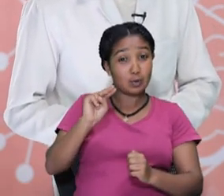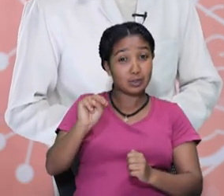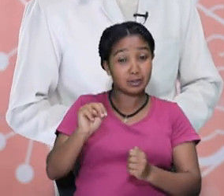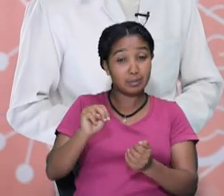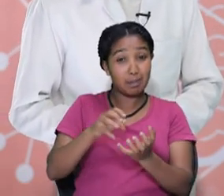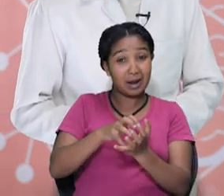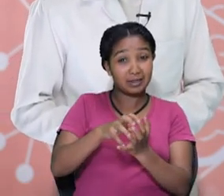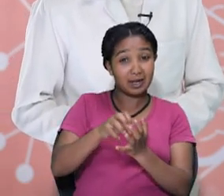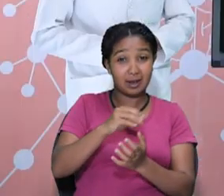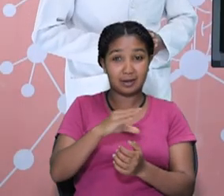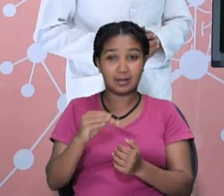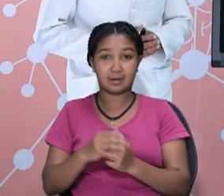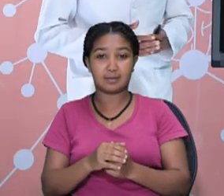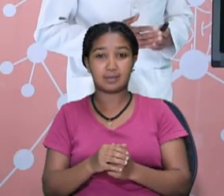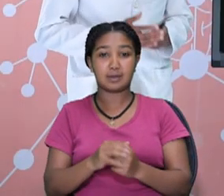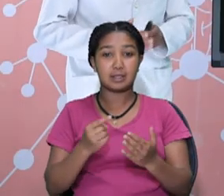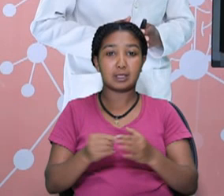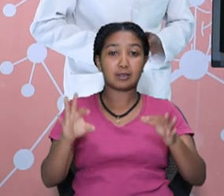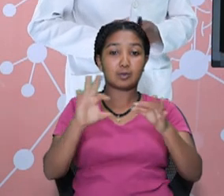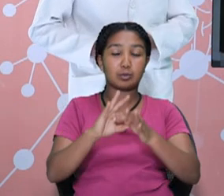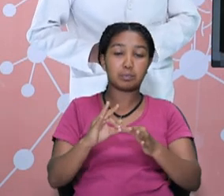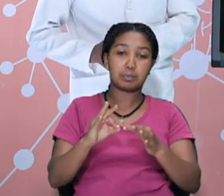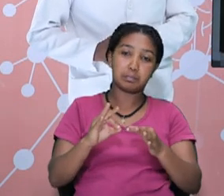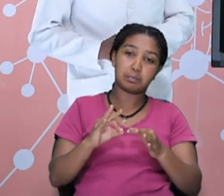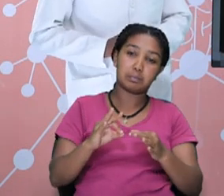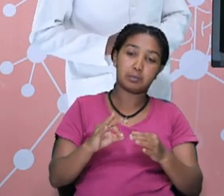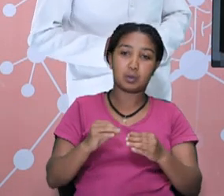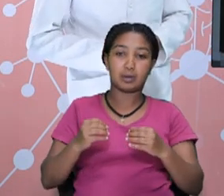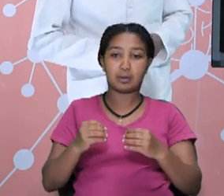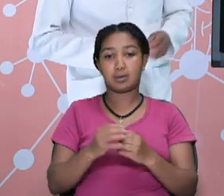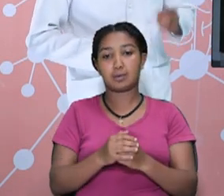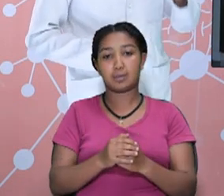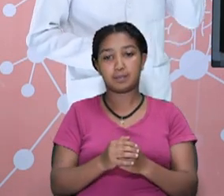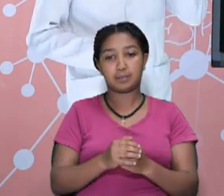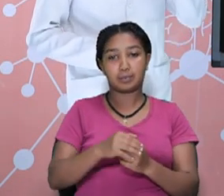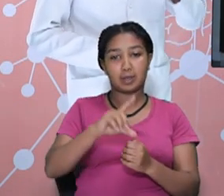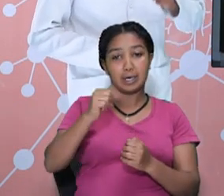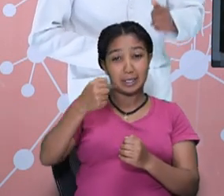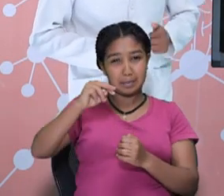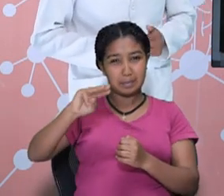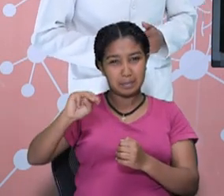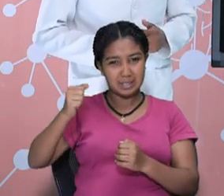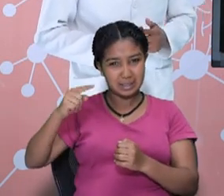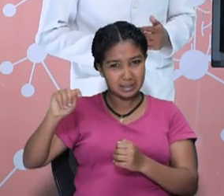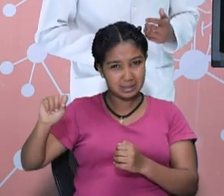bacteria and the leguminous plants. This is the association between microorganisms and plants. Leguminous plants like us,